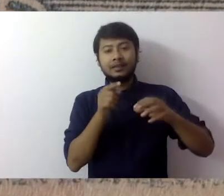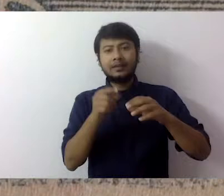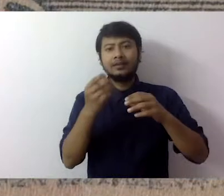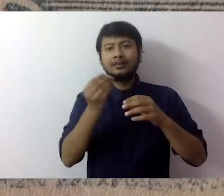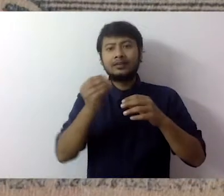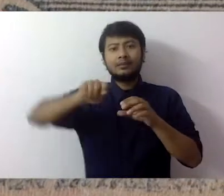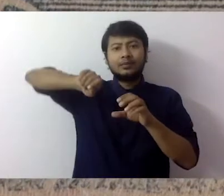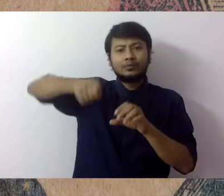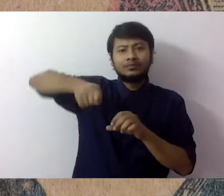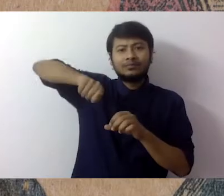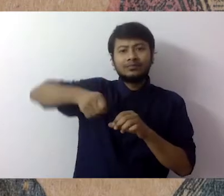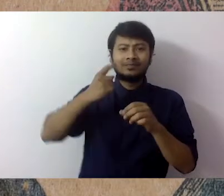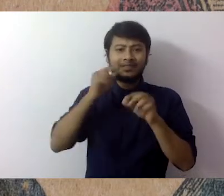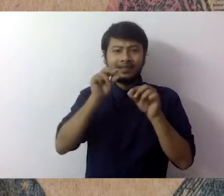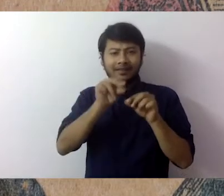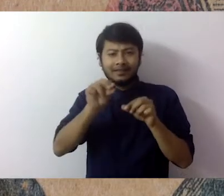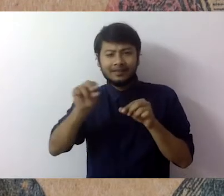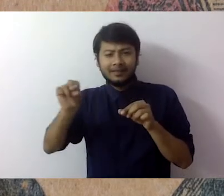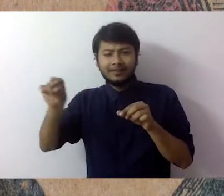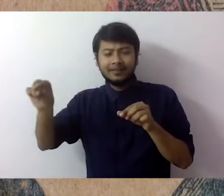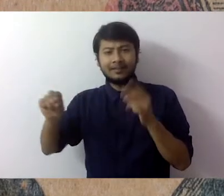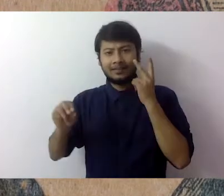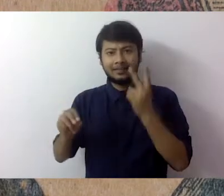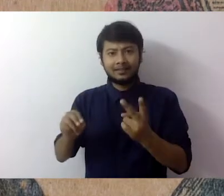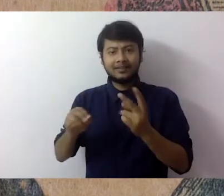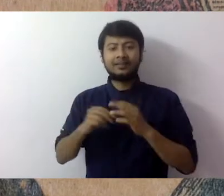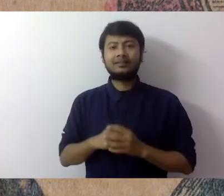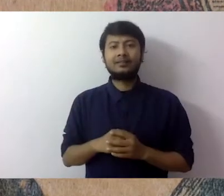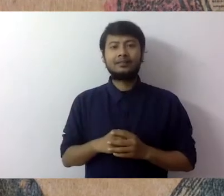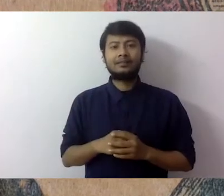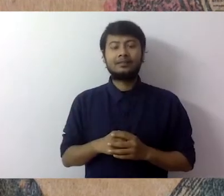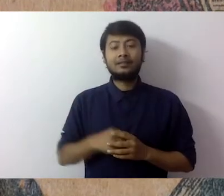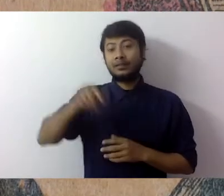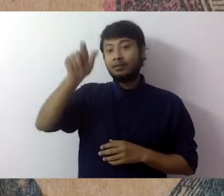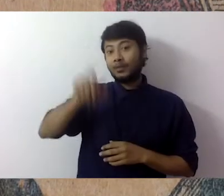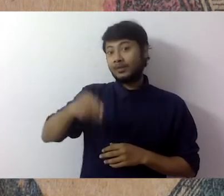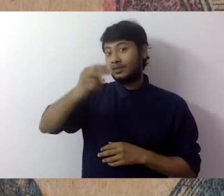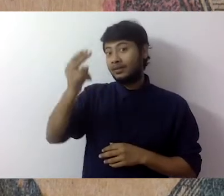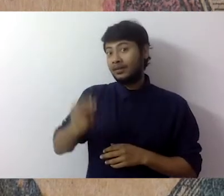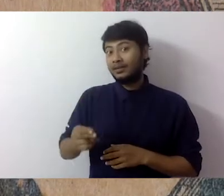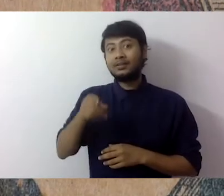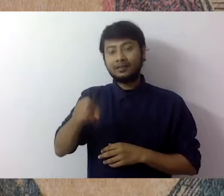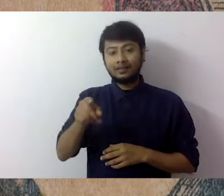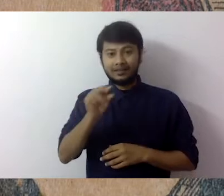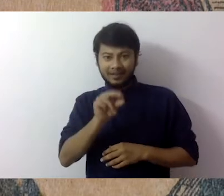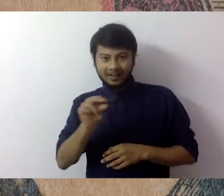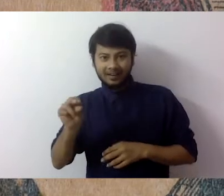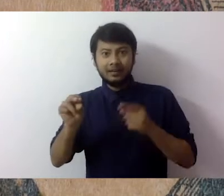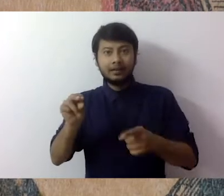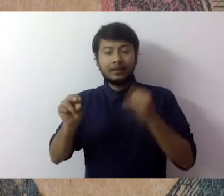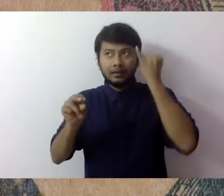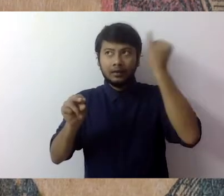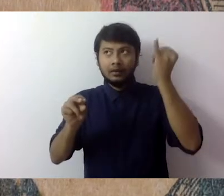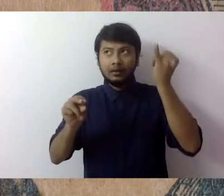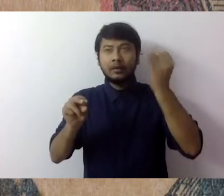the corners of the print. On the side, the artist has very charmingly attempted to integrate the screw mark in the composition by